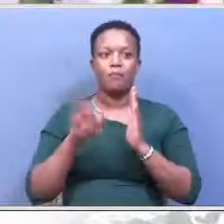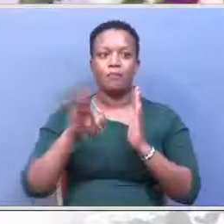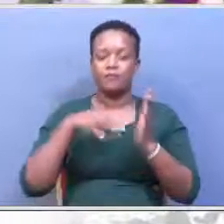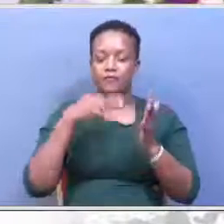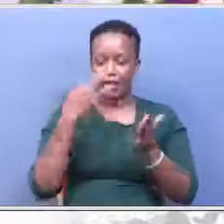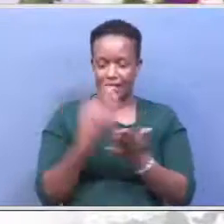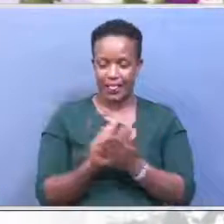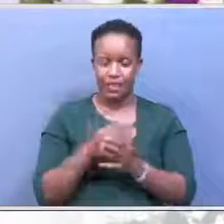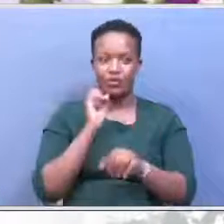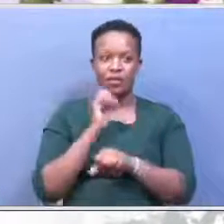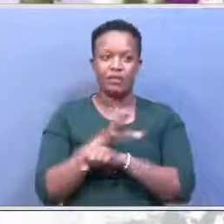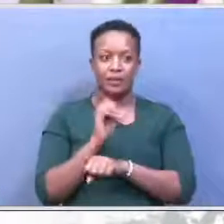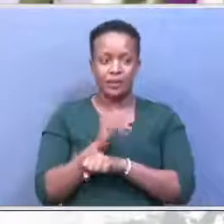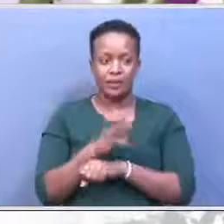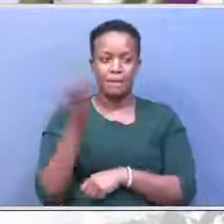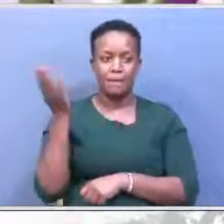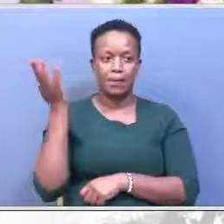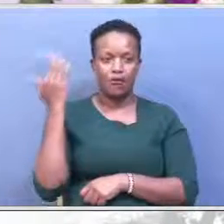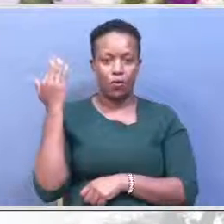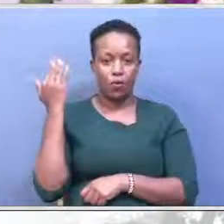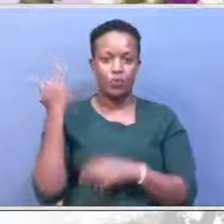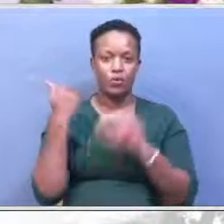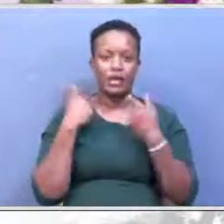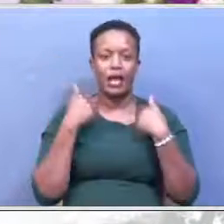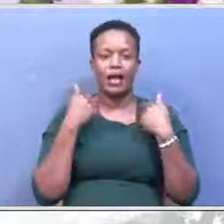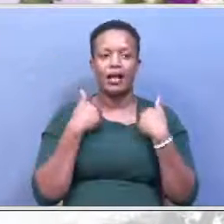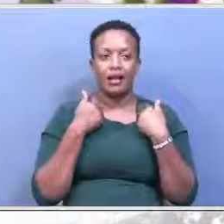Before, there used to be